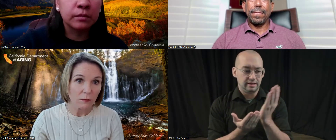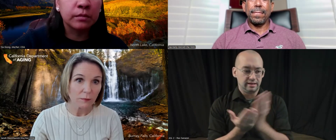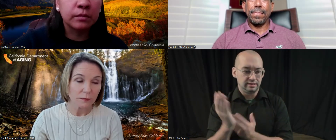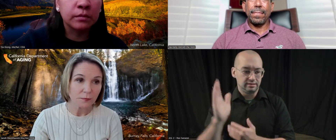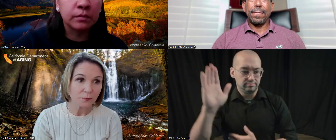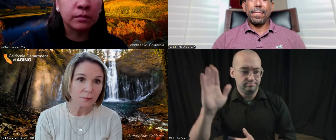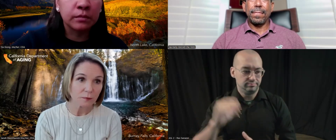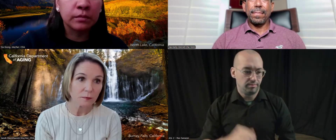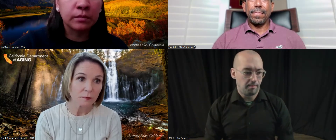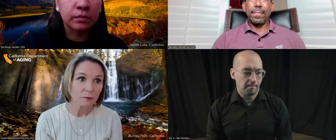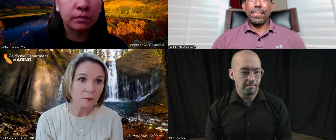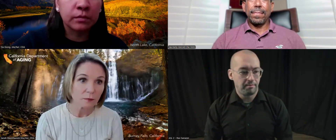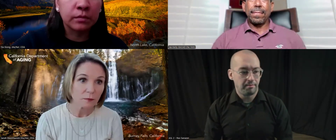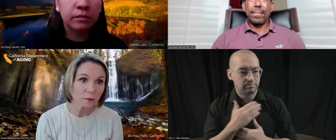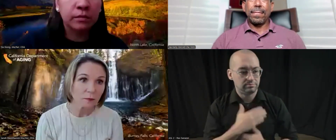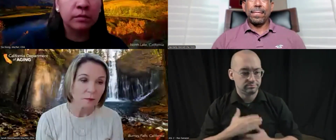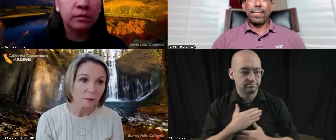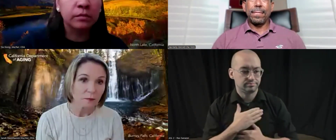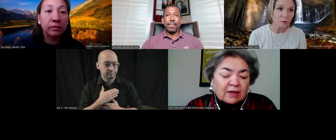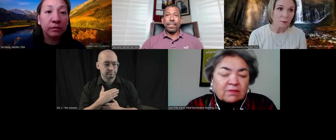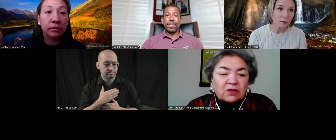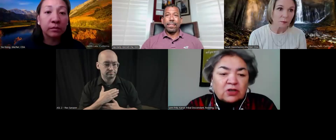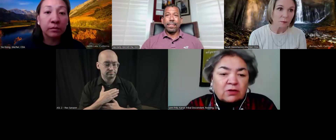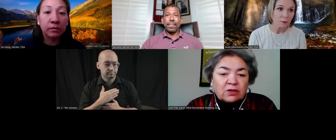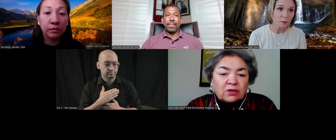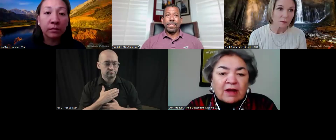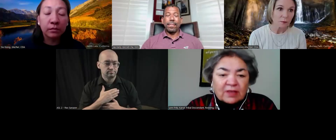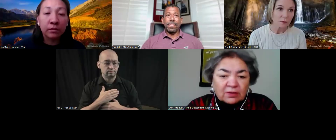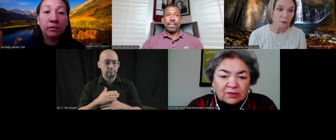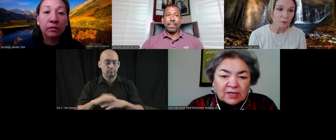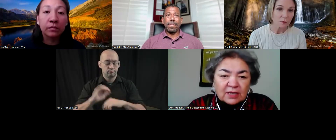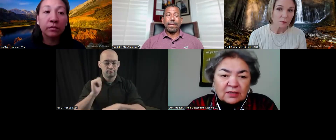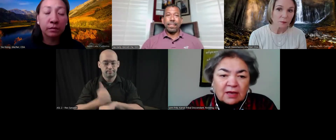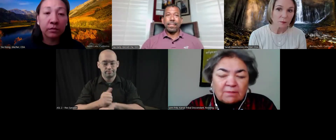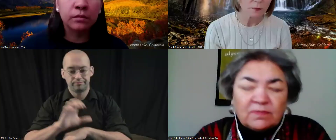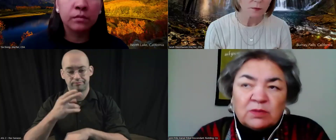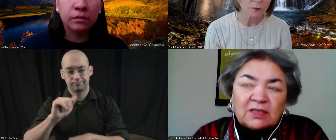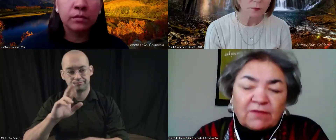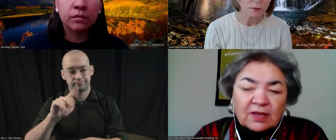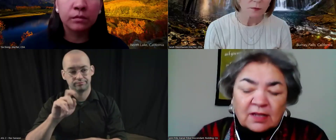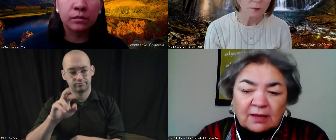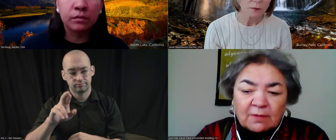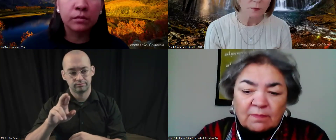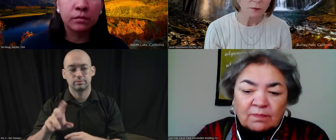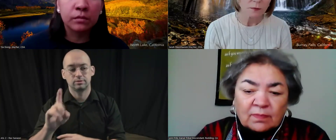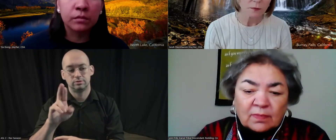I appreciated the layout of the charter, the draft that you sent, and